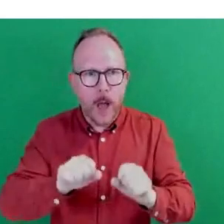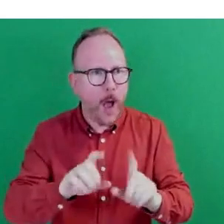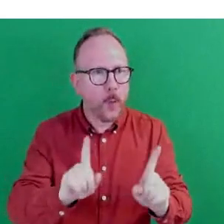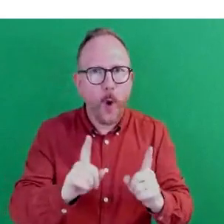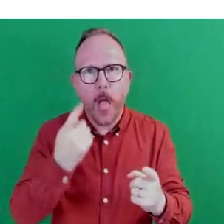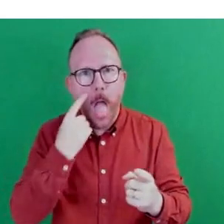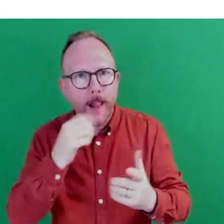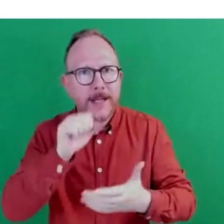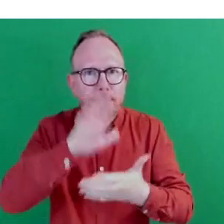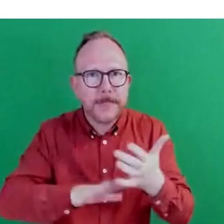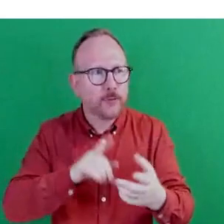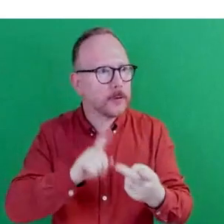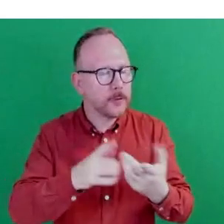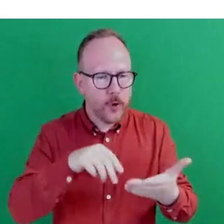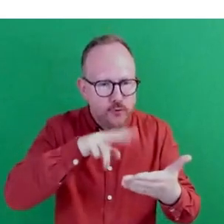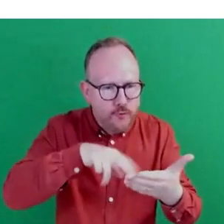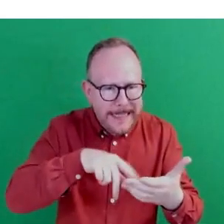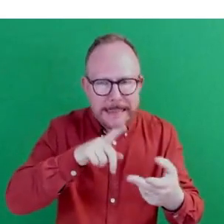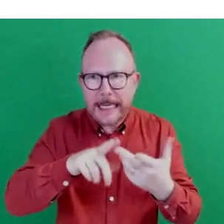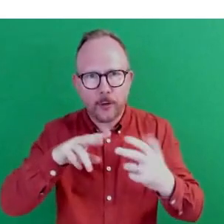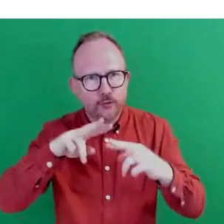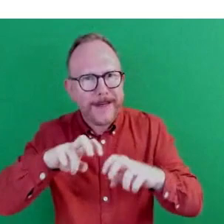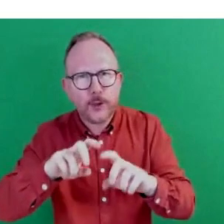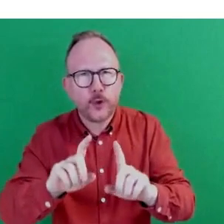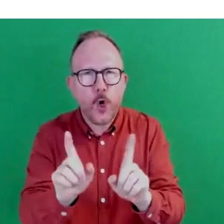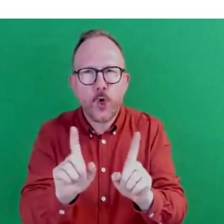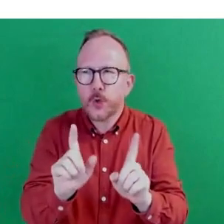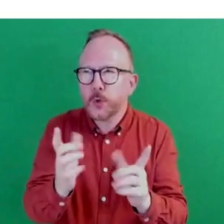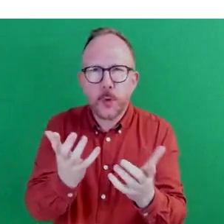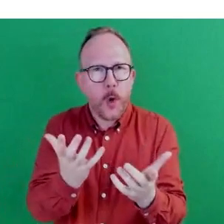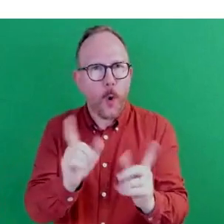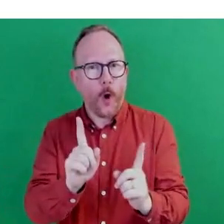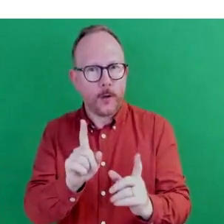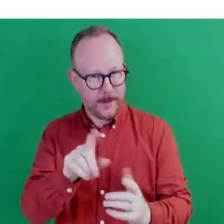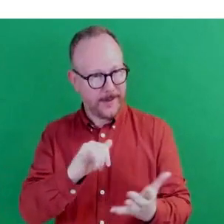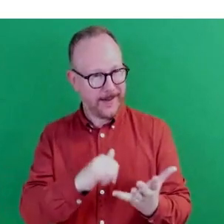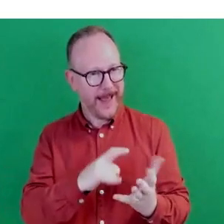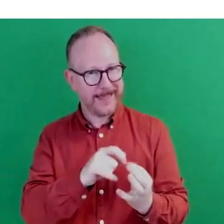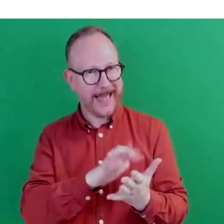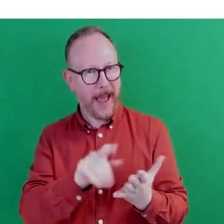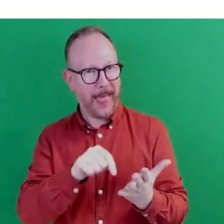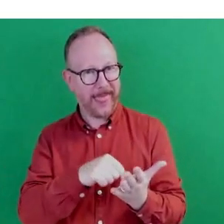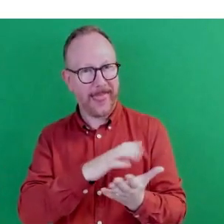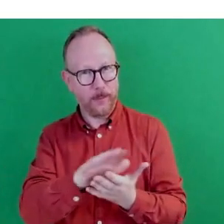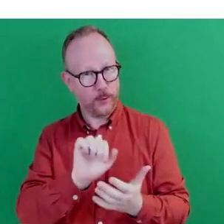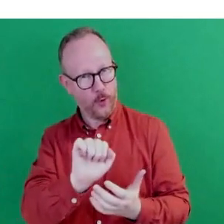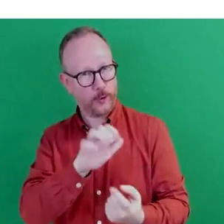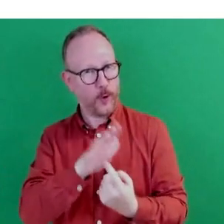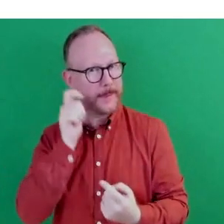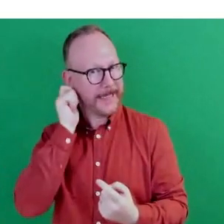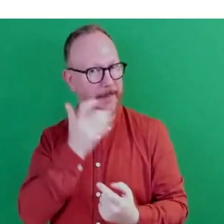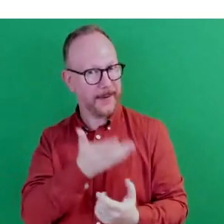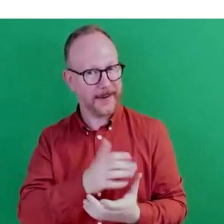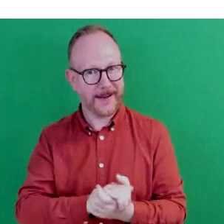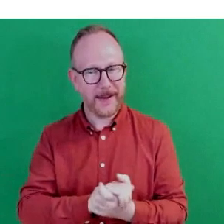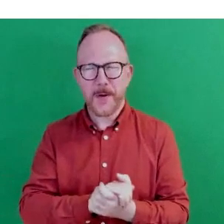other learning or reading up a bit more? Saba, what would you say is your top tip for people out there watching? I don't know if there's that much of a tip,